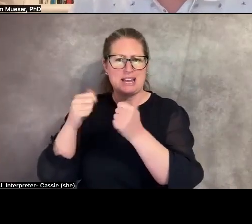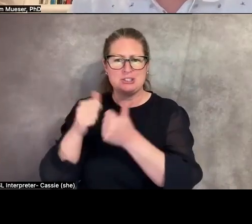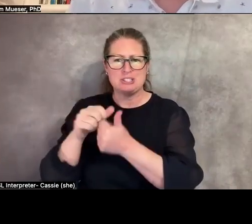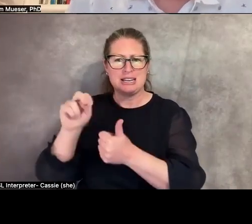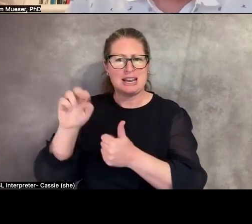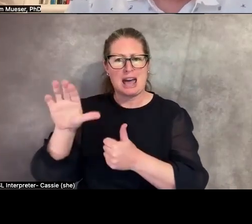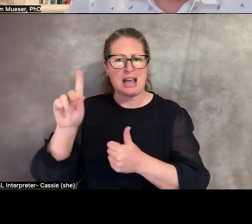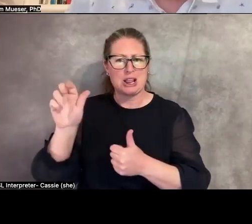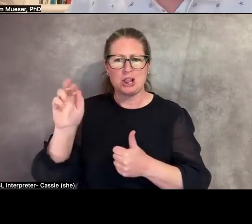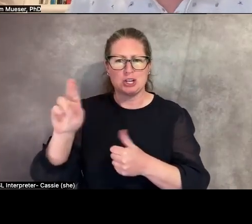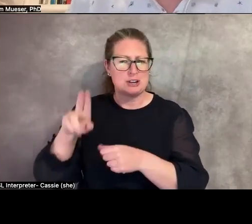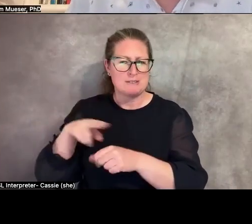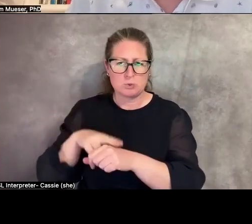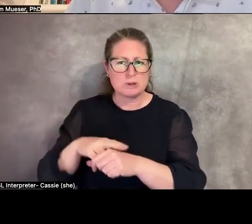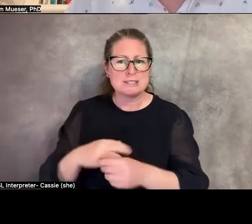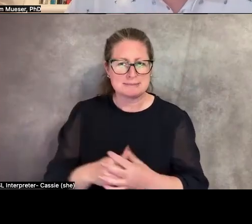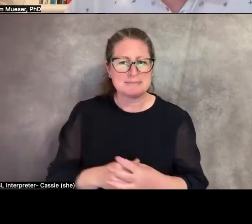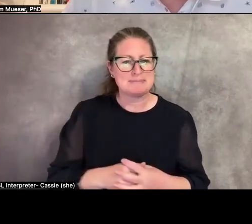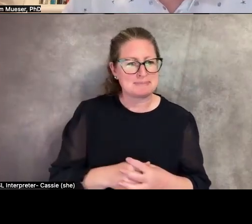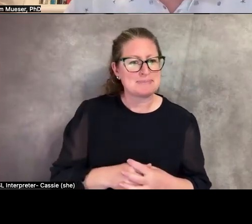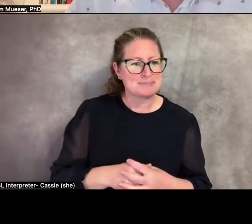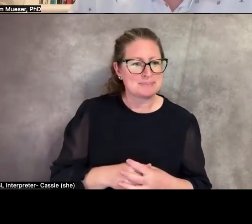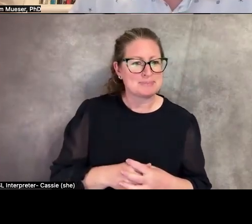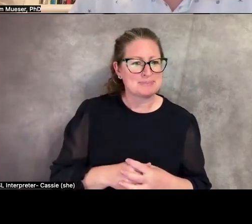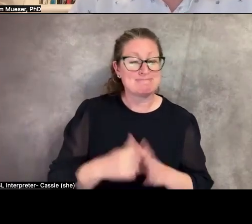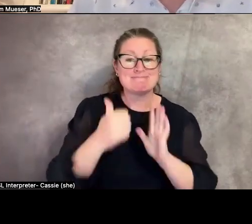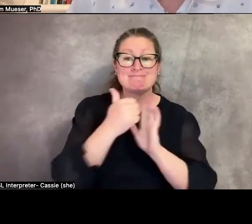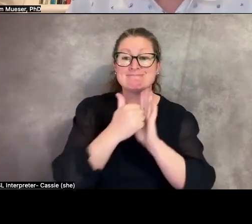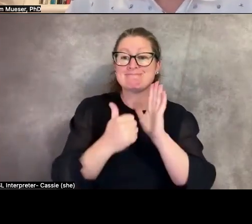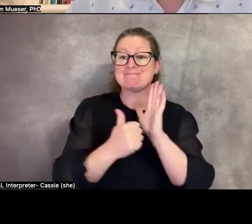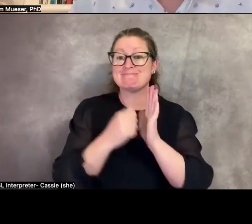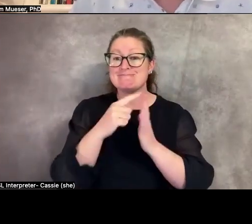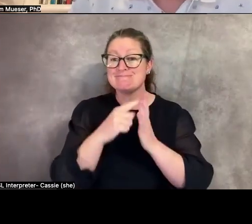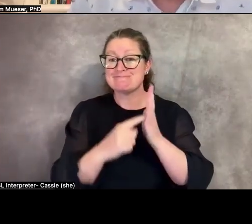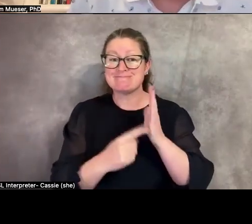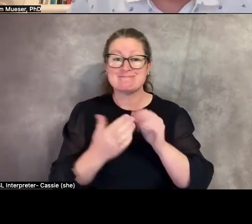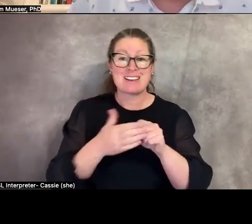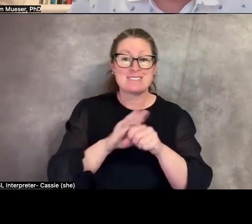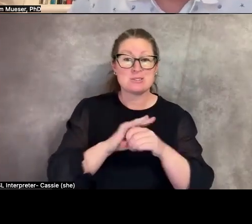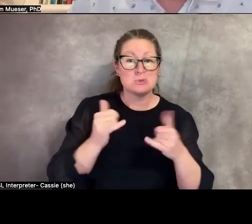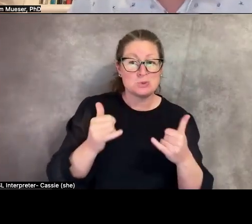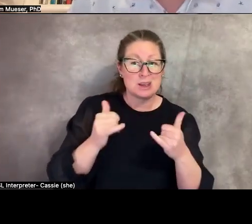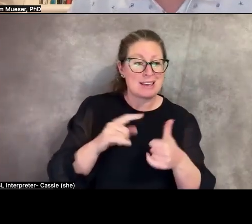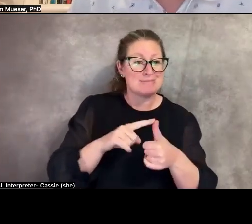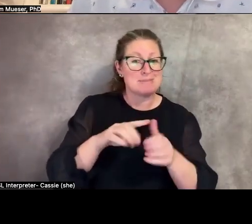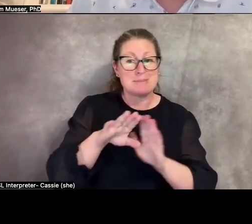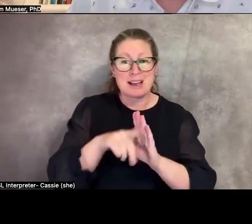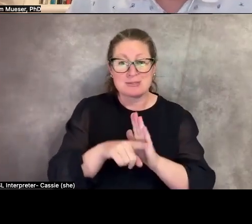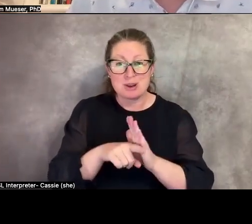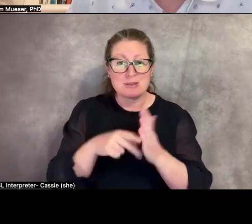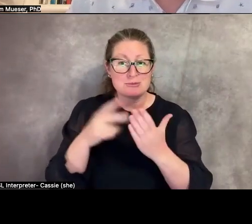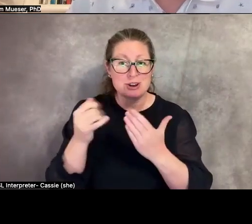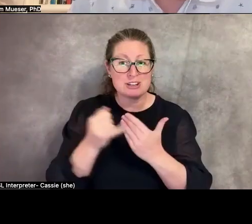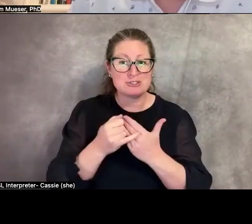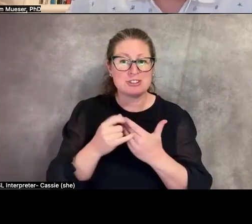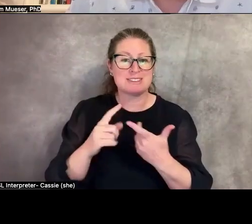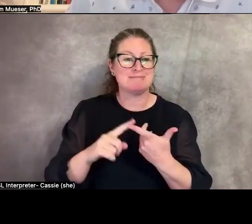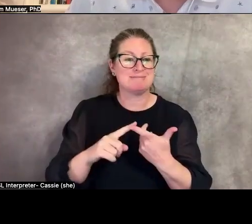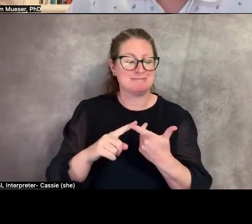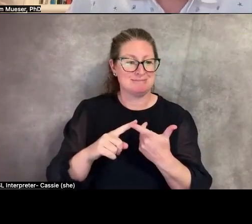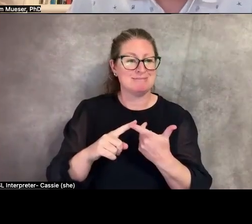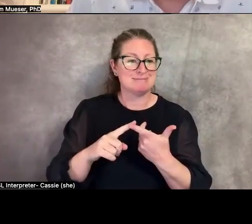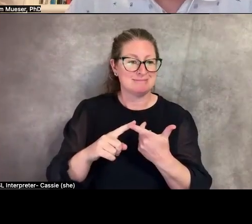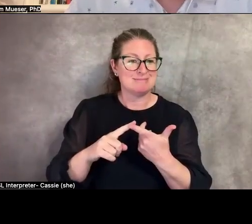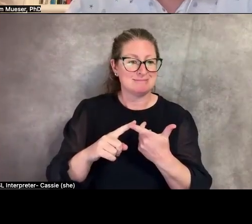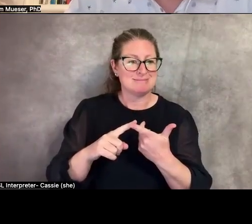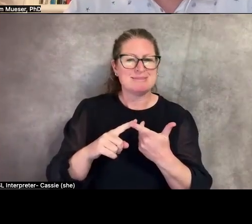slide. So today I'm going to give you a little bit of information in terms of project background, followed by some about